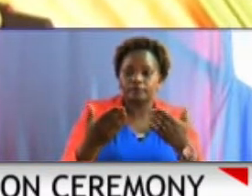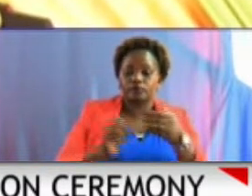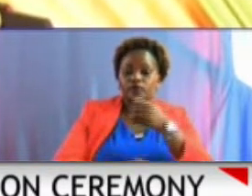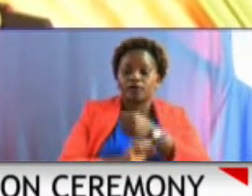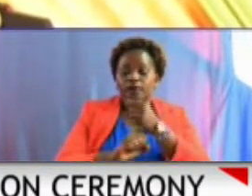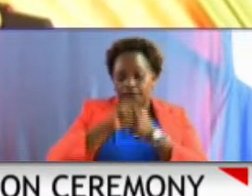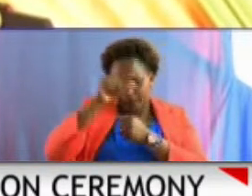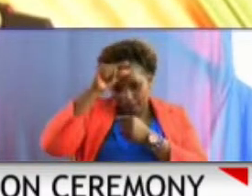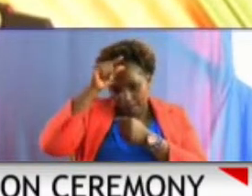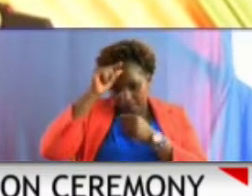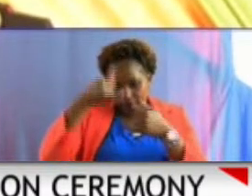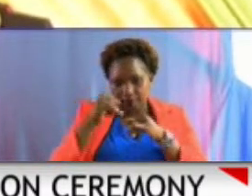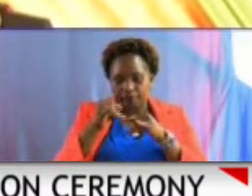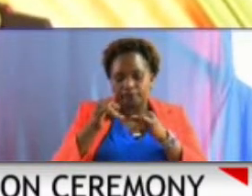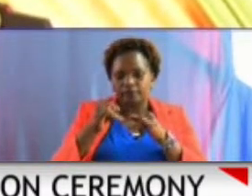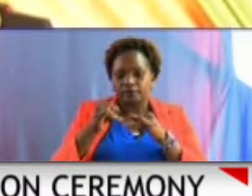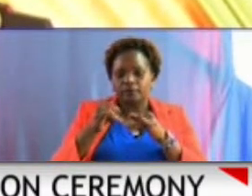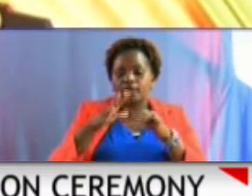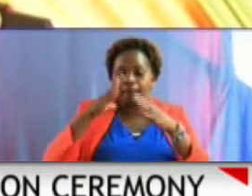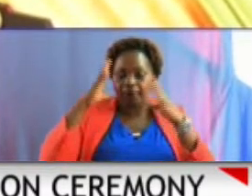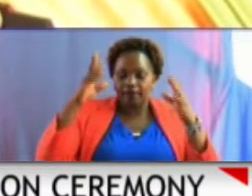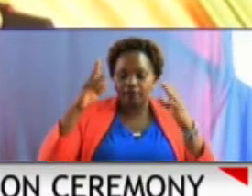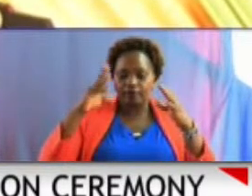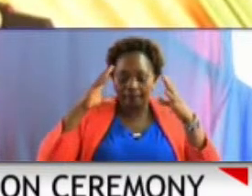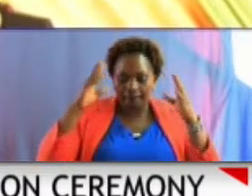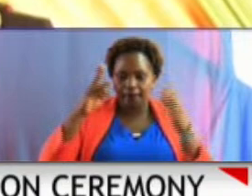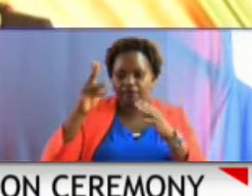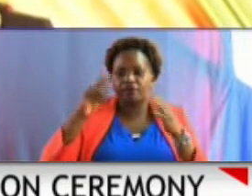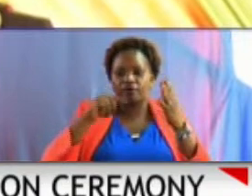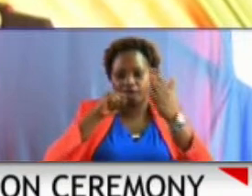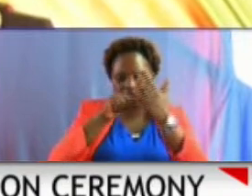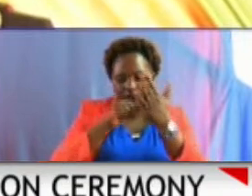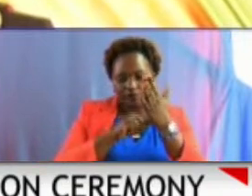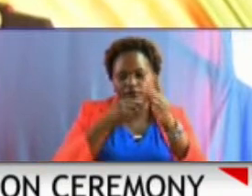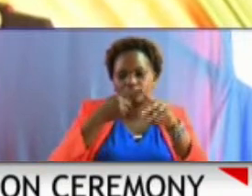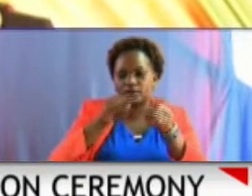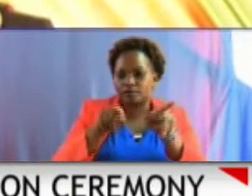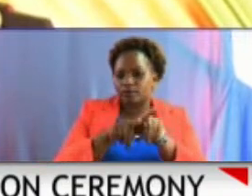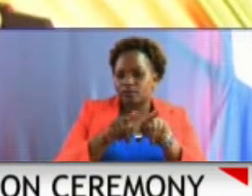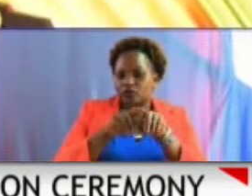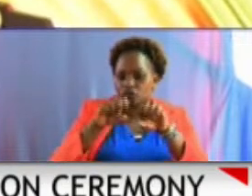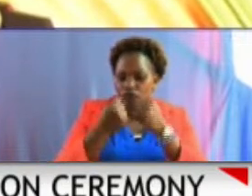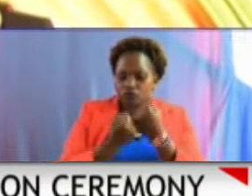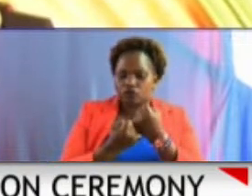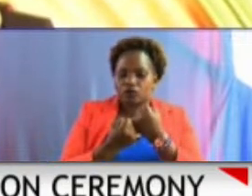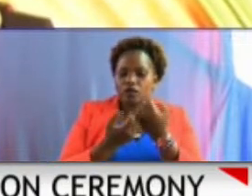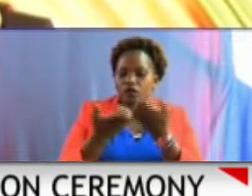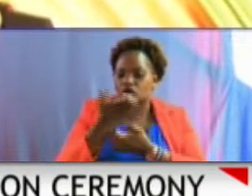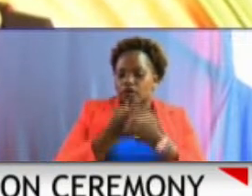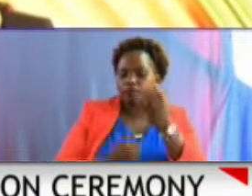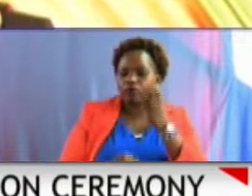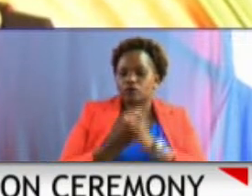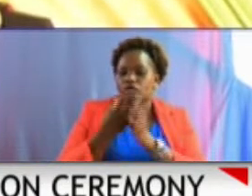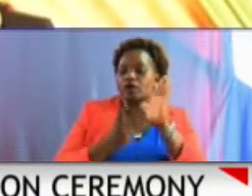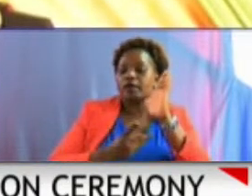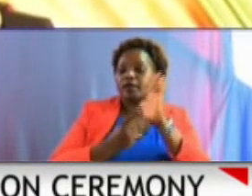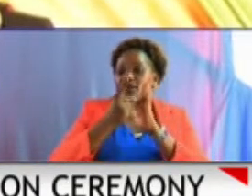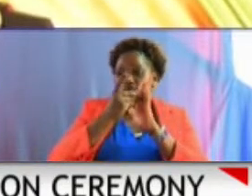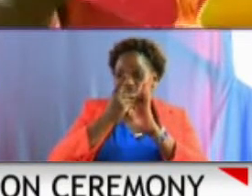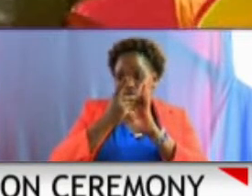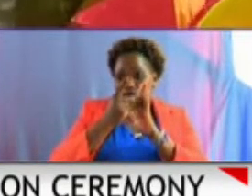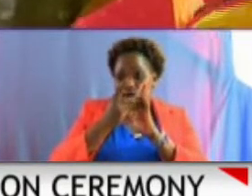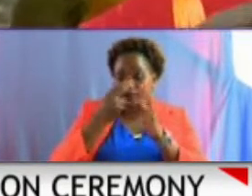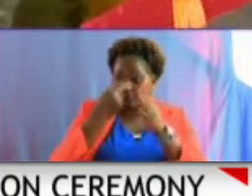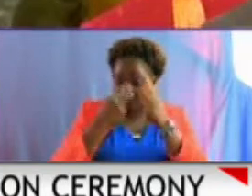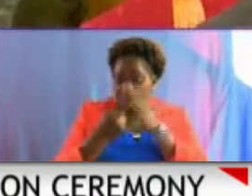the government's efforts to implement the Big Four agenda, since education is an enabler of socioeconomic growth and development as envisioned in our